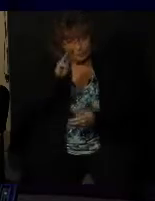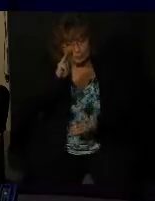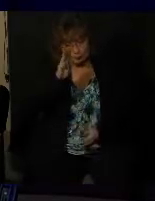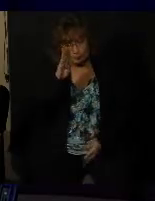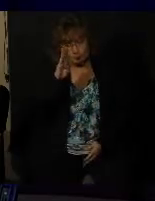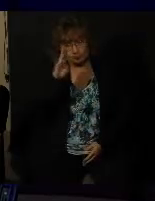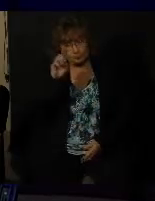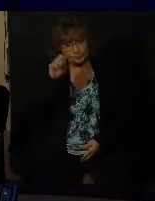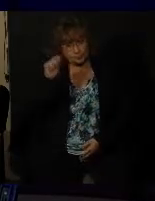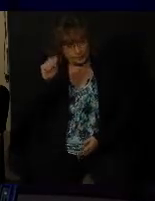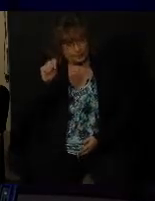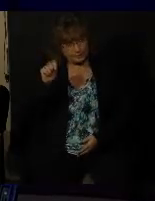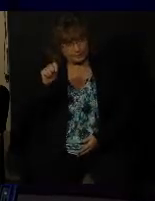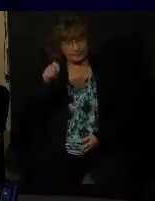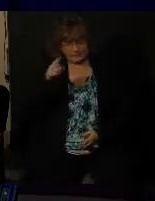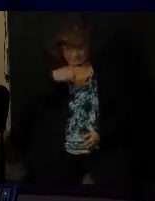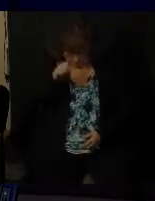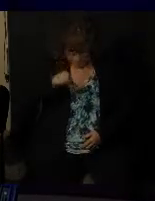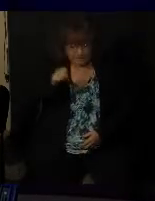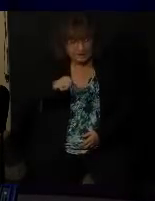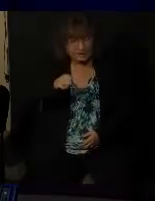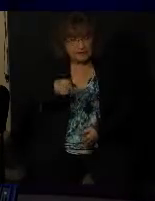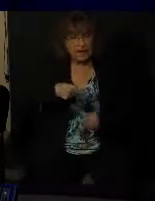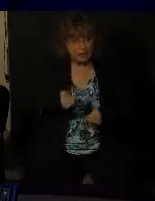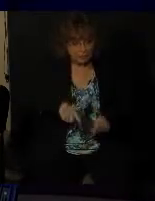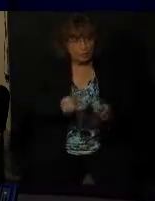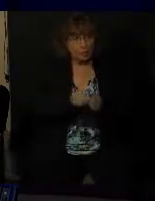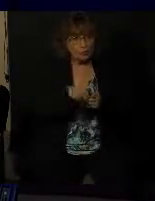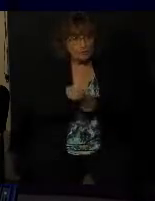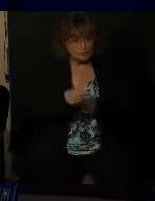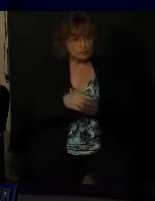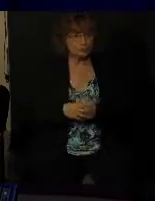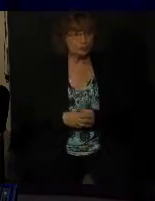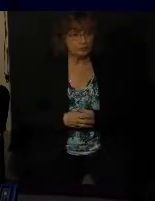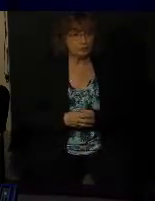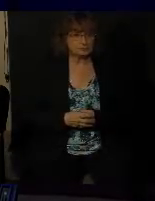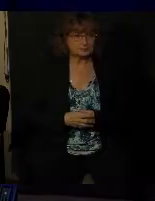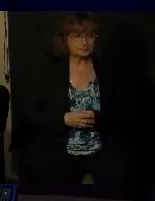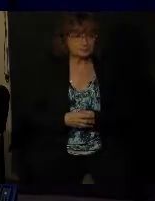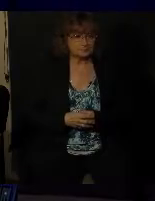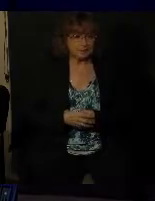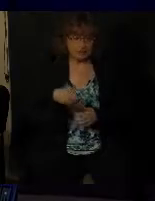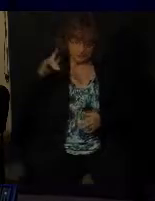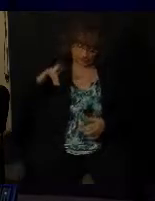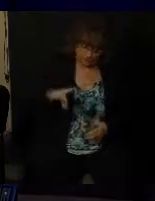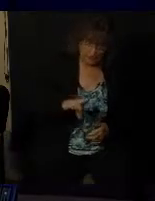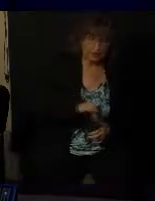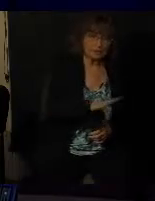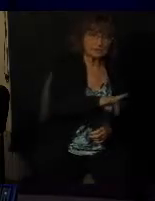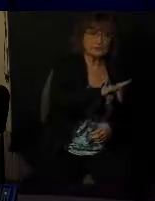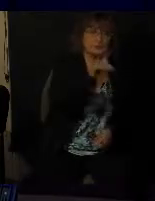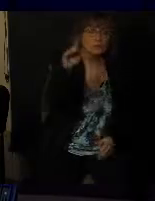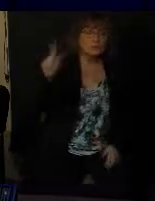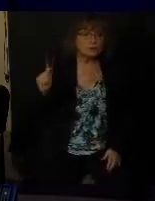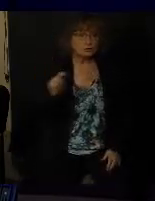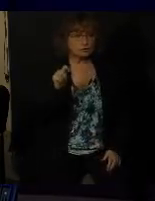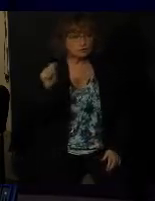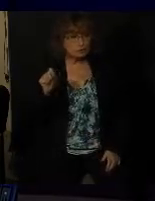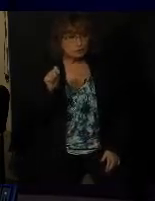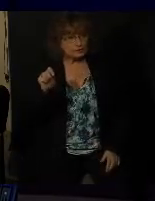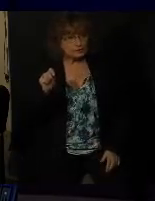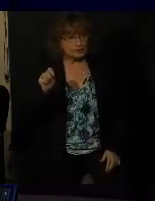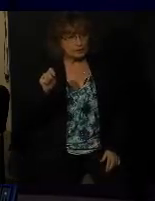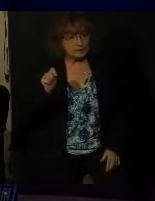at 3 a.m. on, I don't even remember now, I'm lost the days. We flew out Tuesday, I think it was, and got